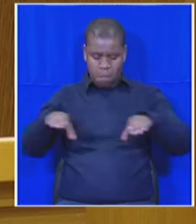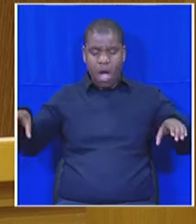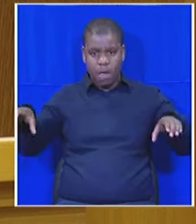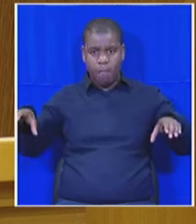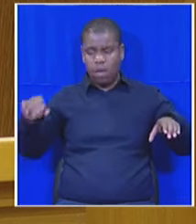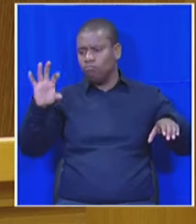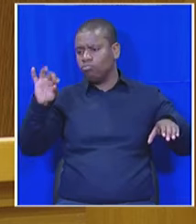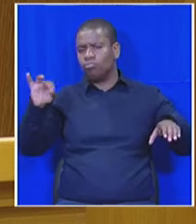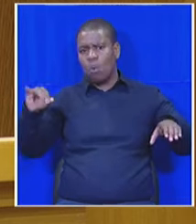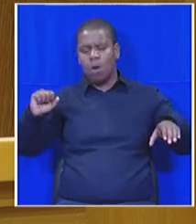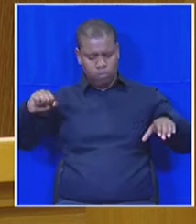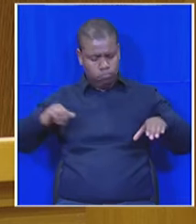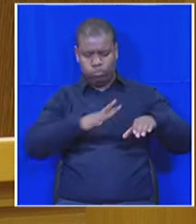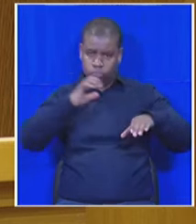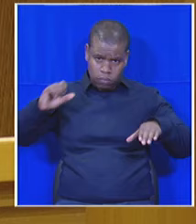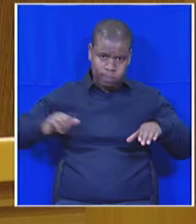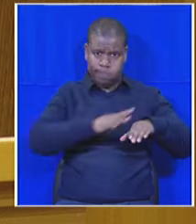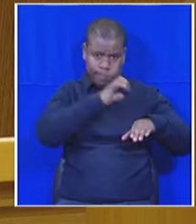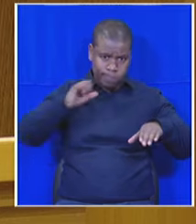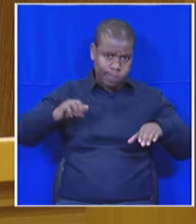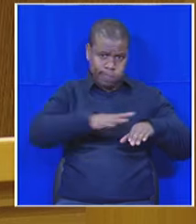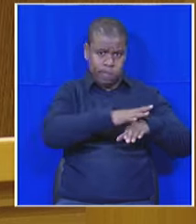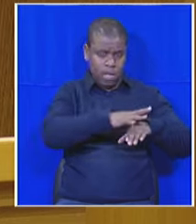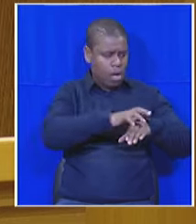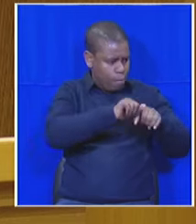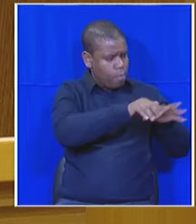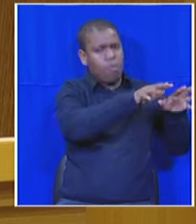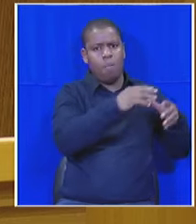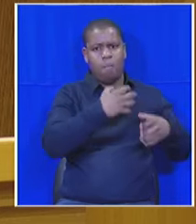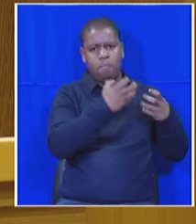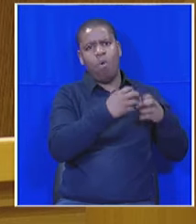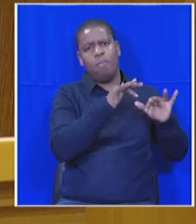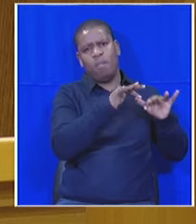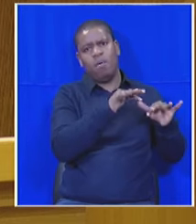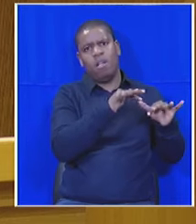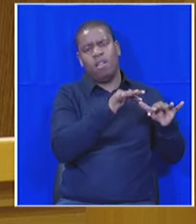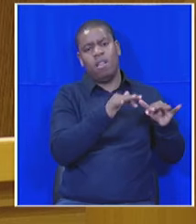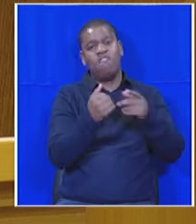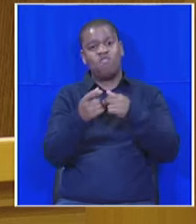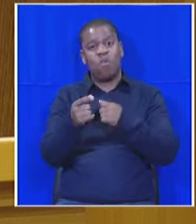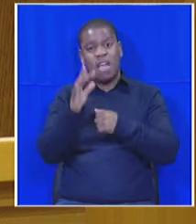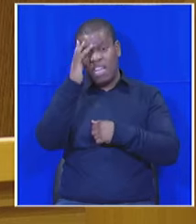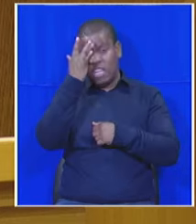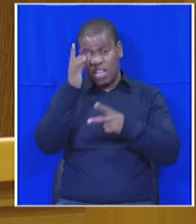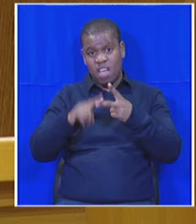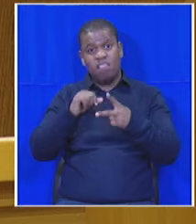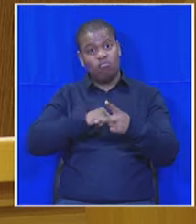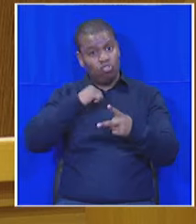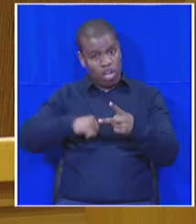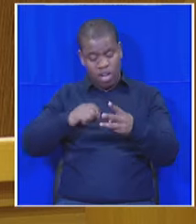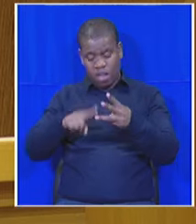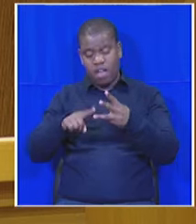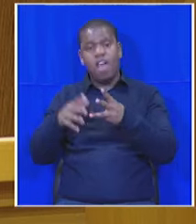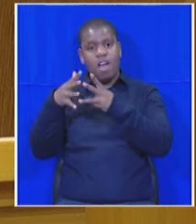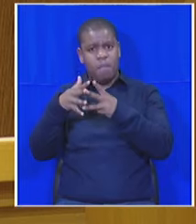a daily basis to provide water to the poorest of the poor in the country seem to be coming from India, China, and America.